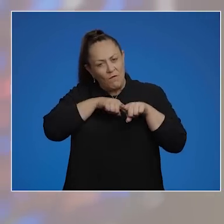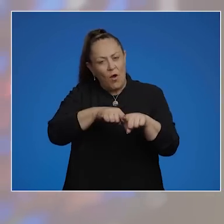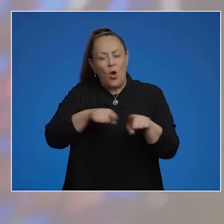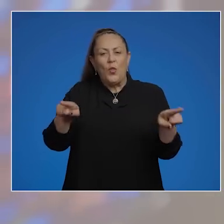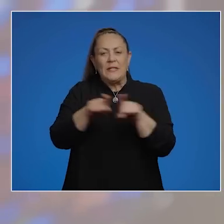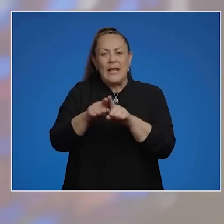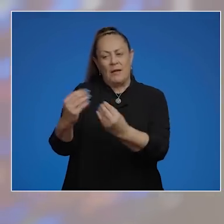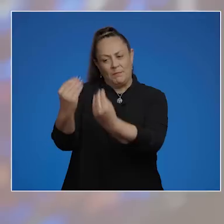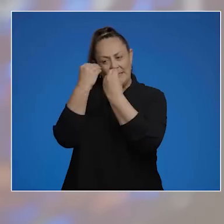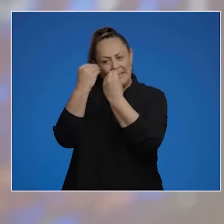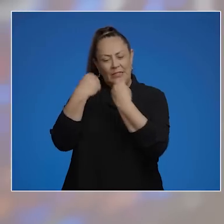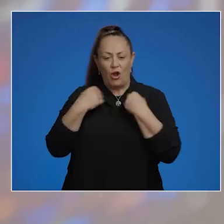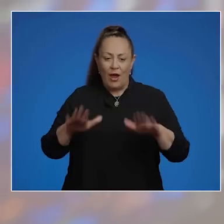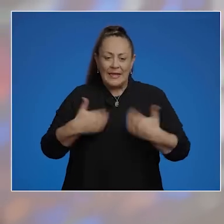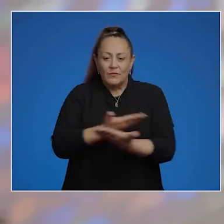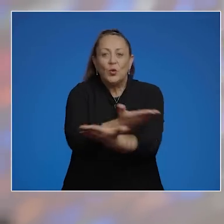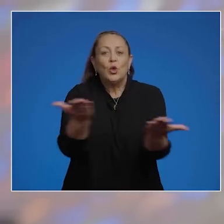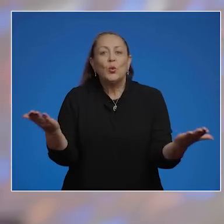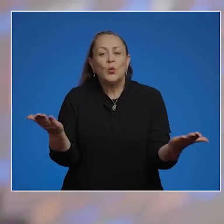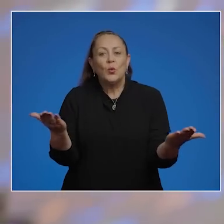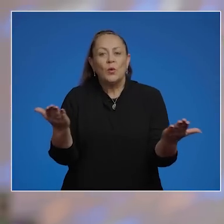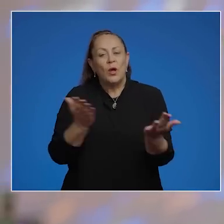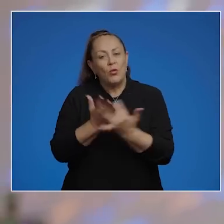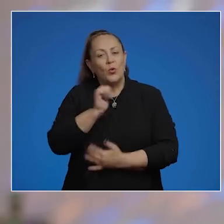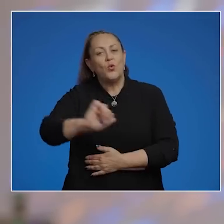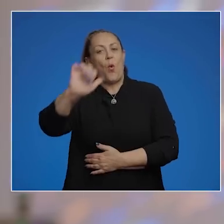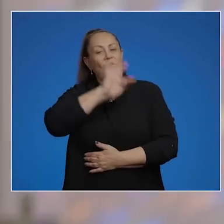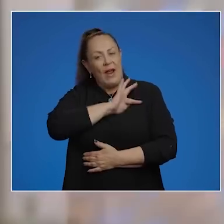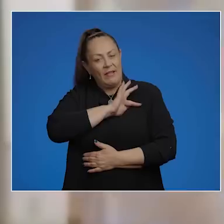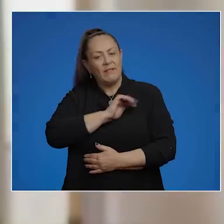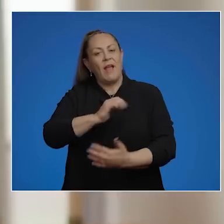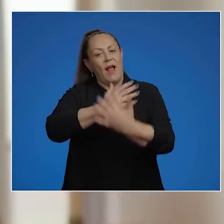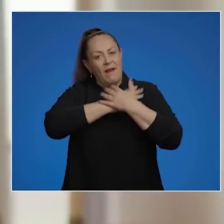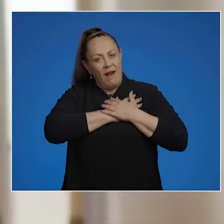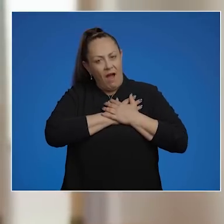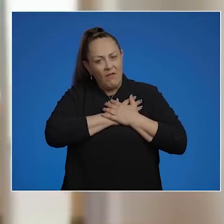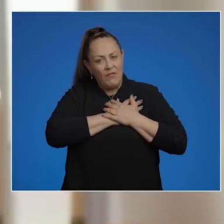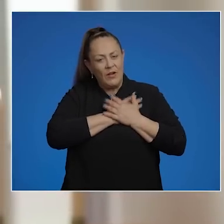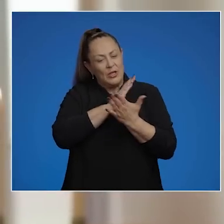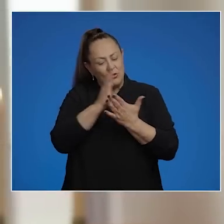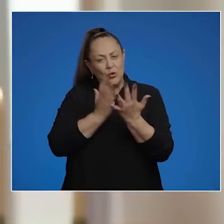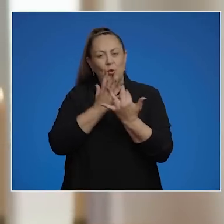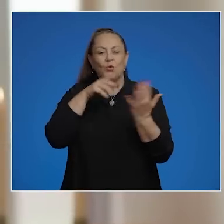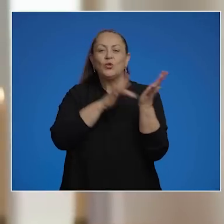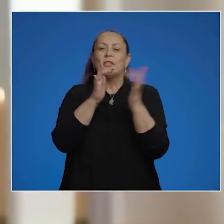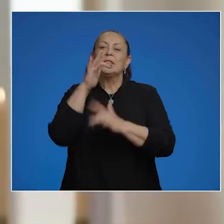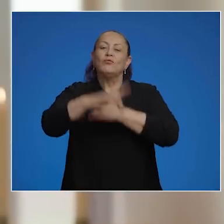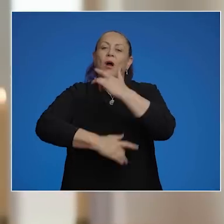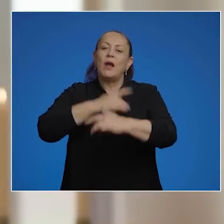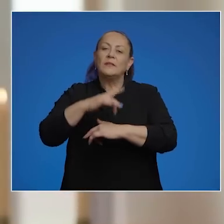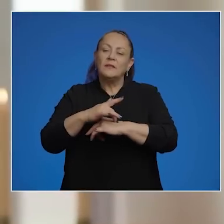teaching you have heard from me. In the faith and love that are in Christ Jesus,